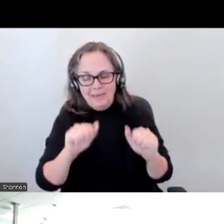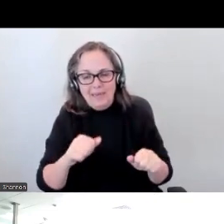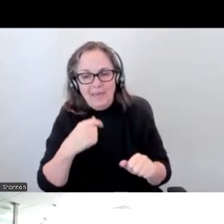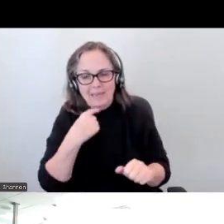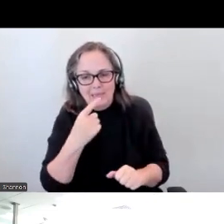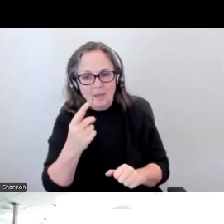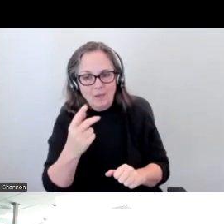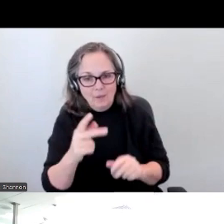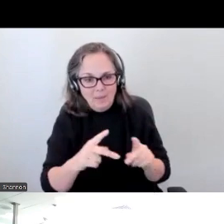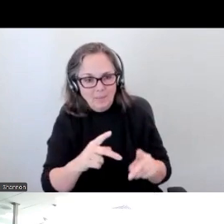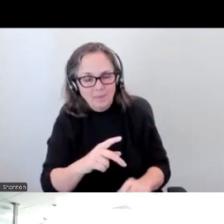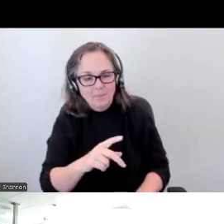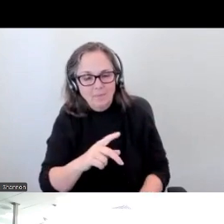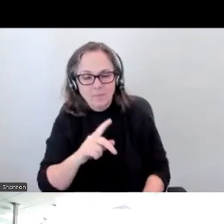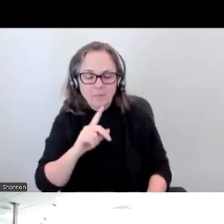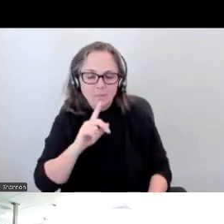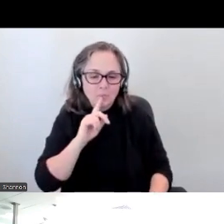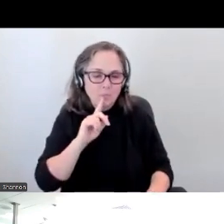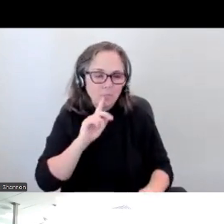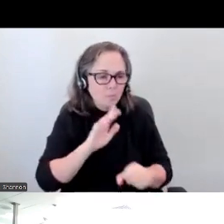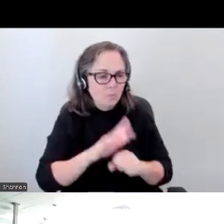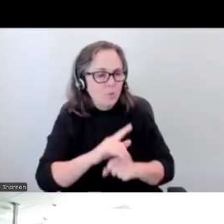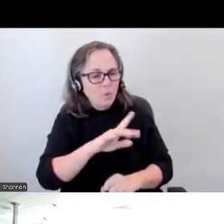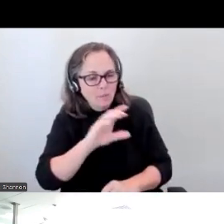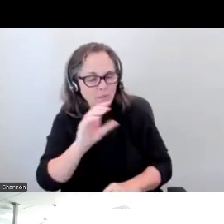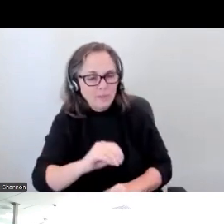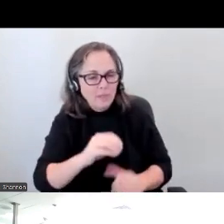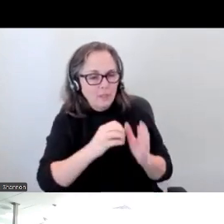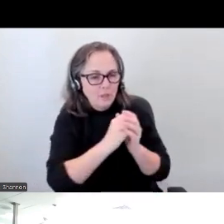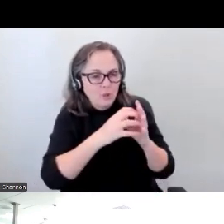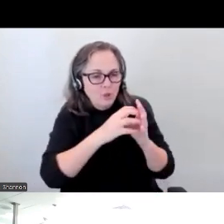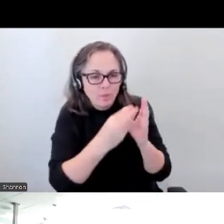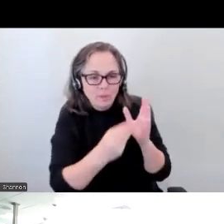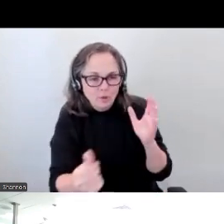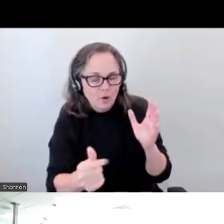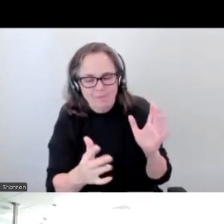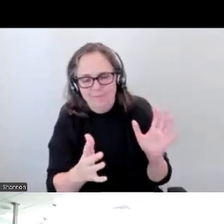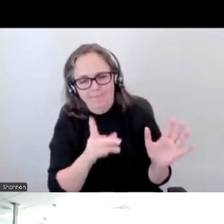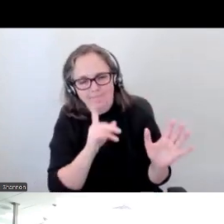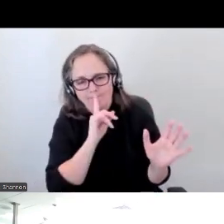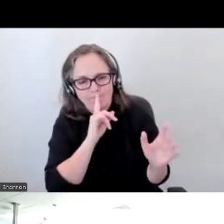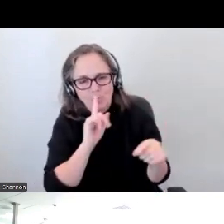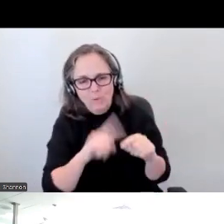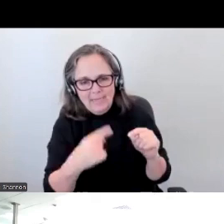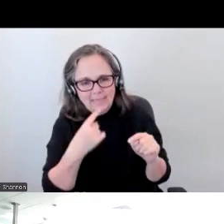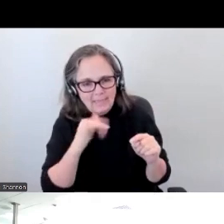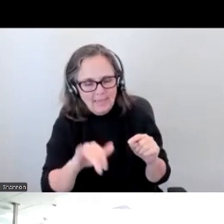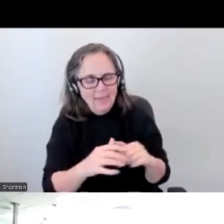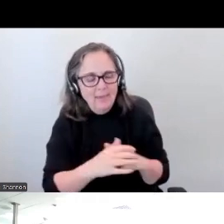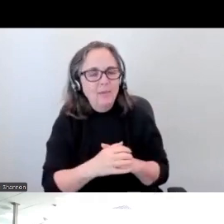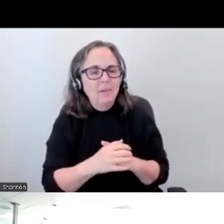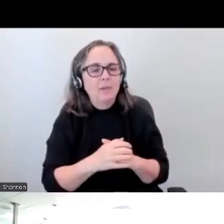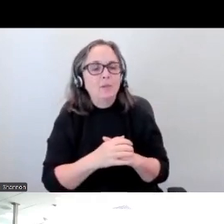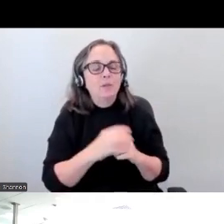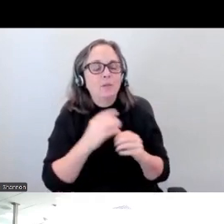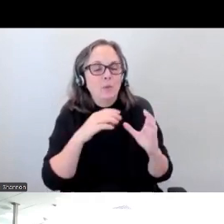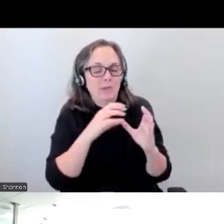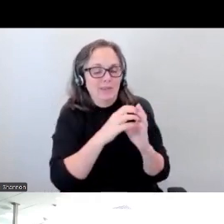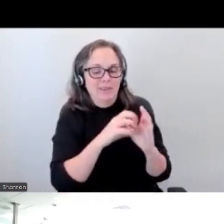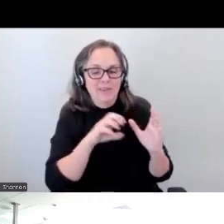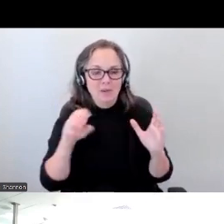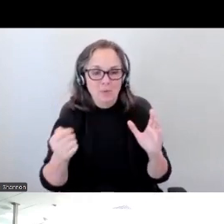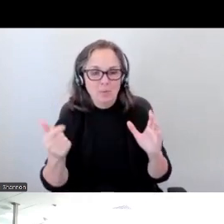with complete accuracy that their tumor is gone. So it's important, and we do this to express